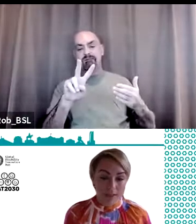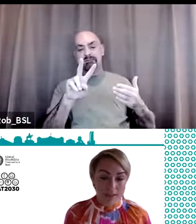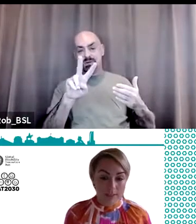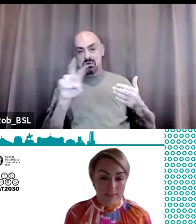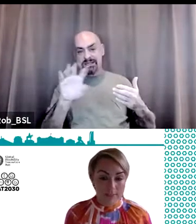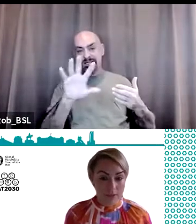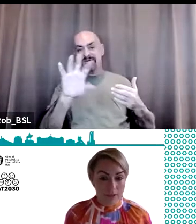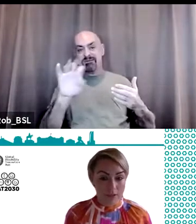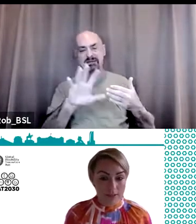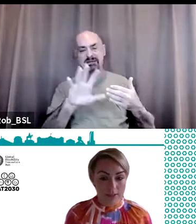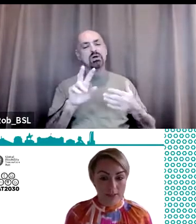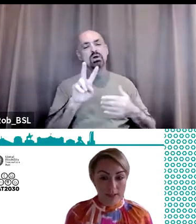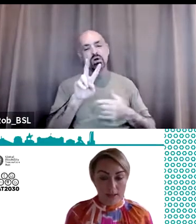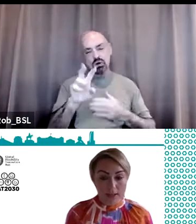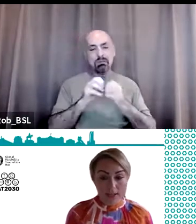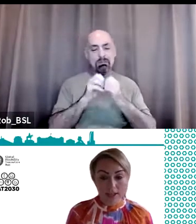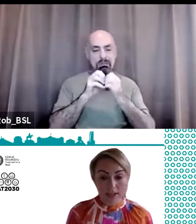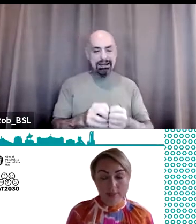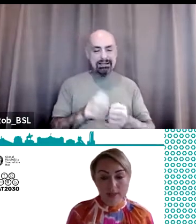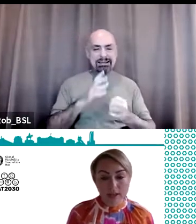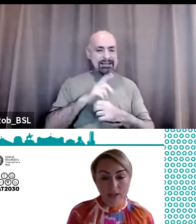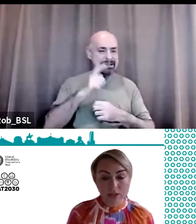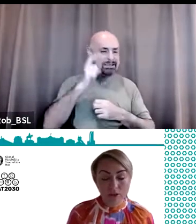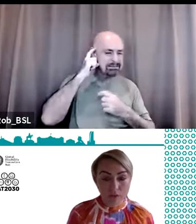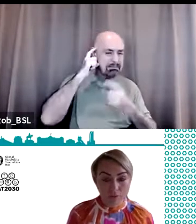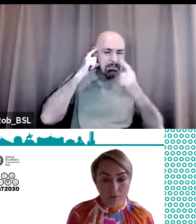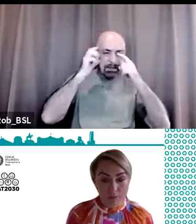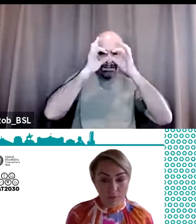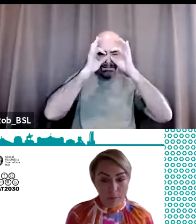will need assistive technologies. And actually, as we